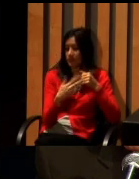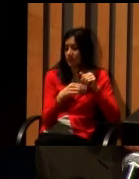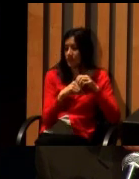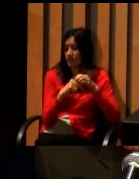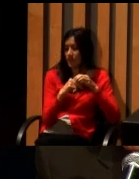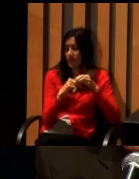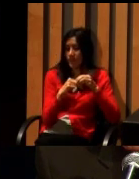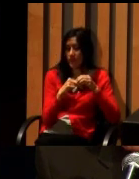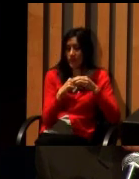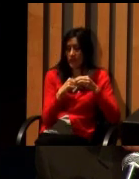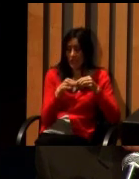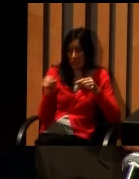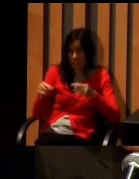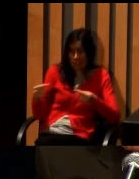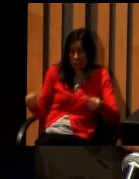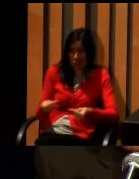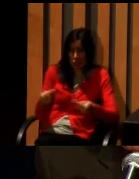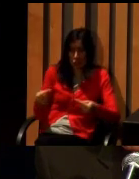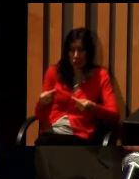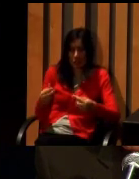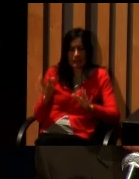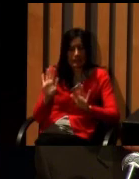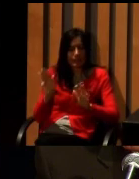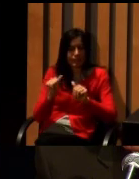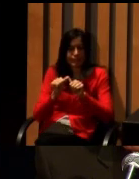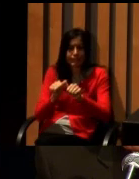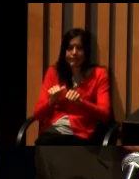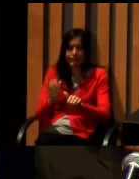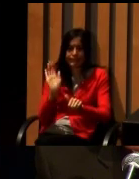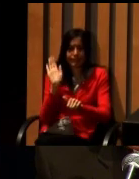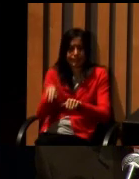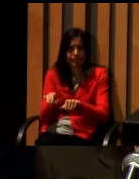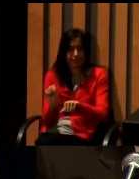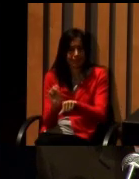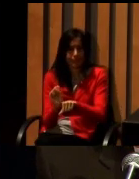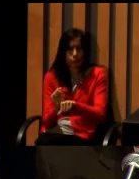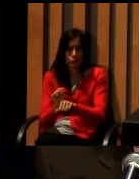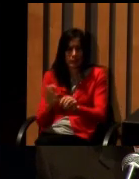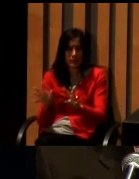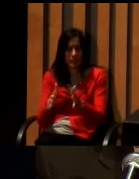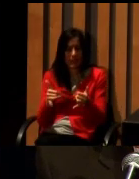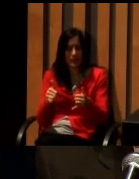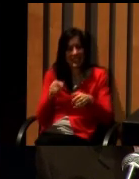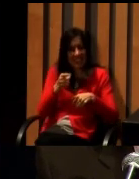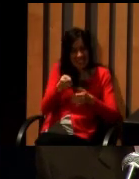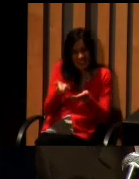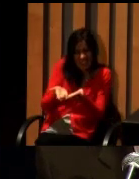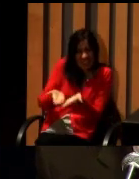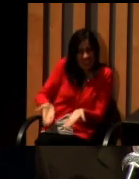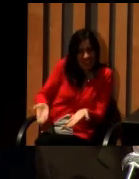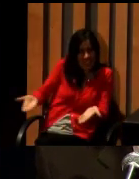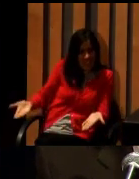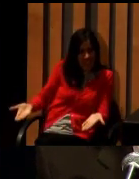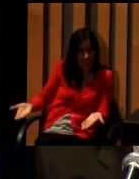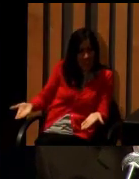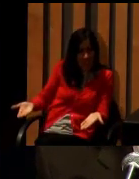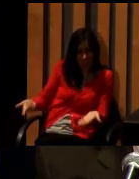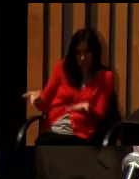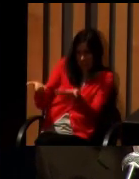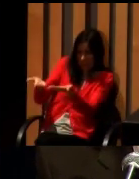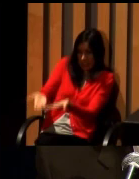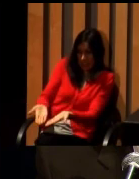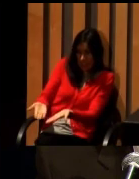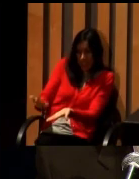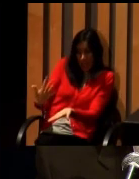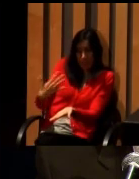Left in the game beyond injury because he was a commodity to be used. Maybe a high-priced commodity,